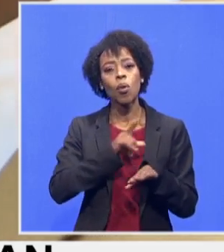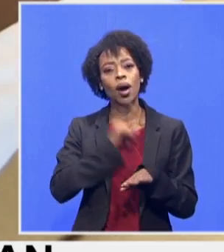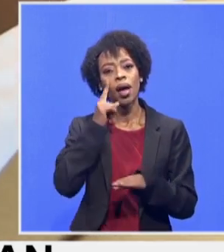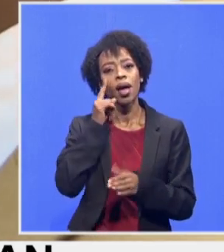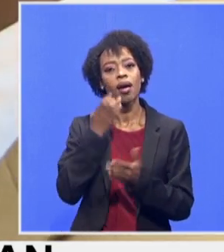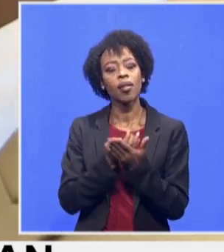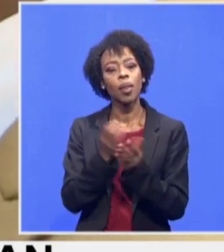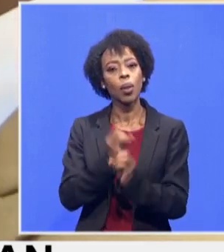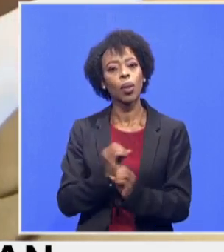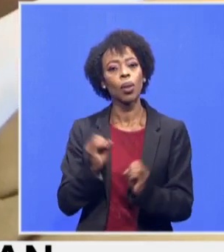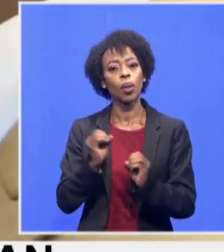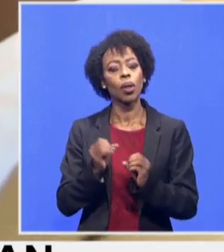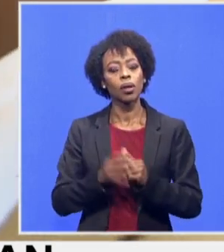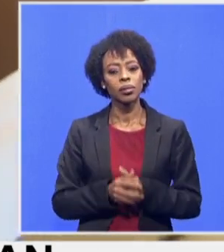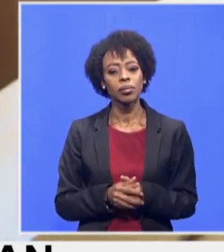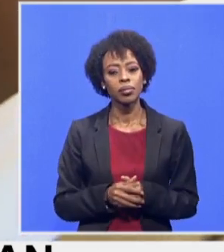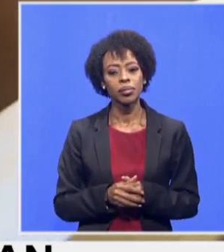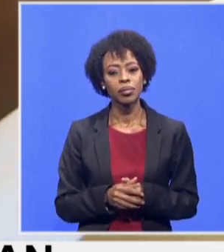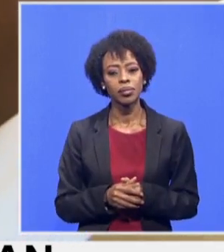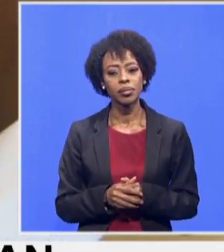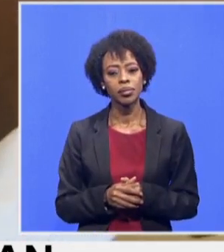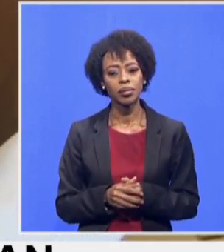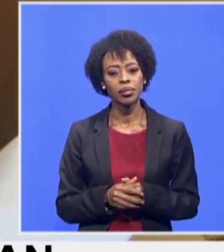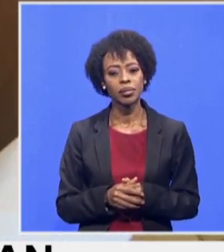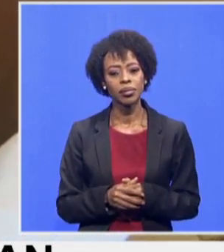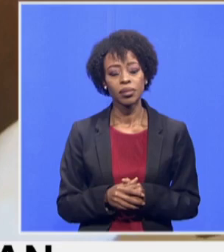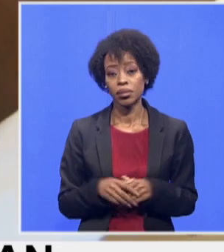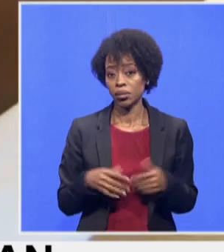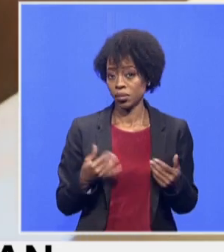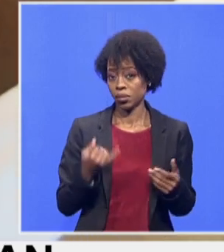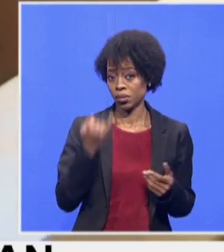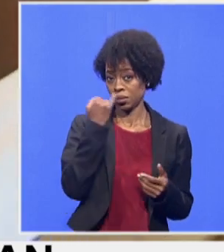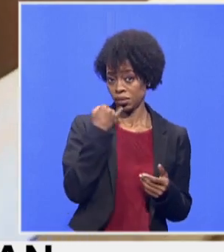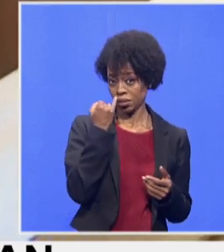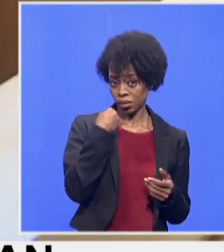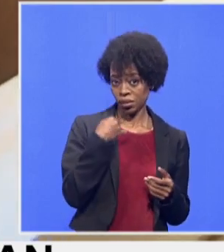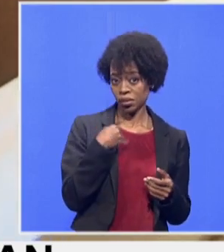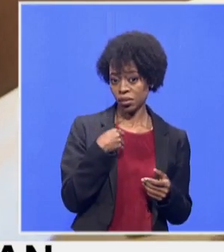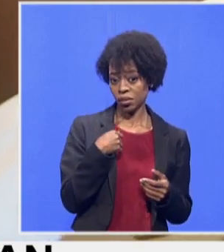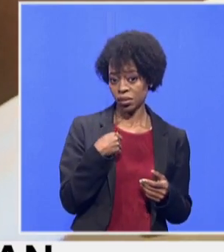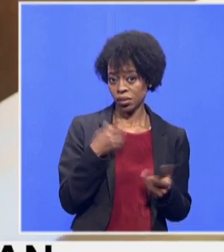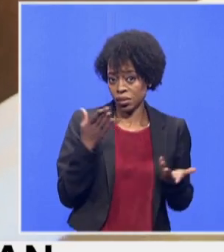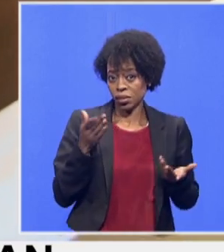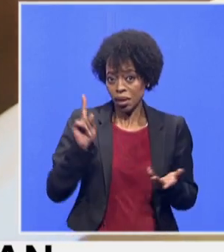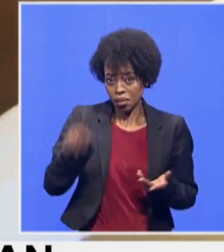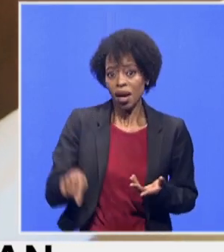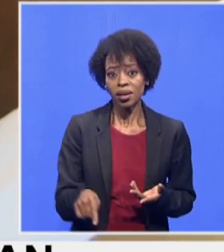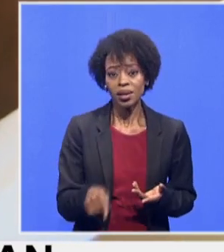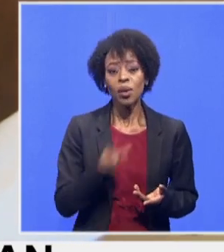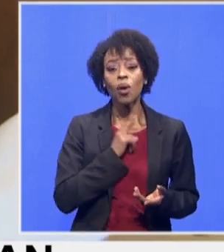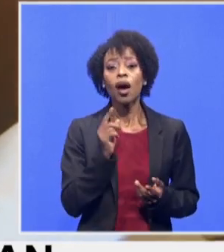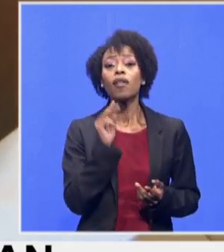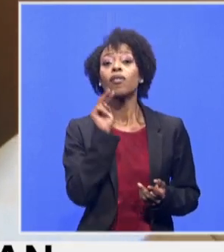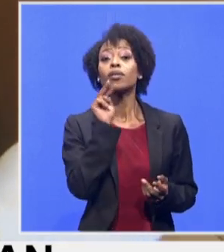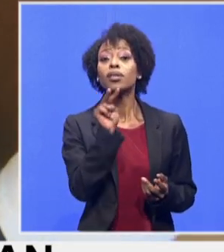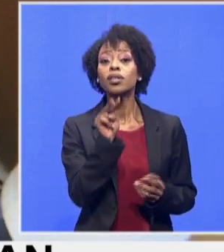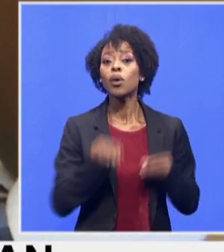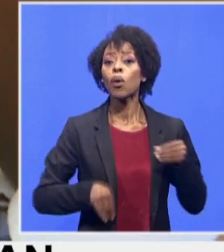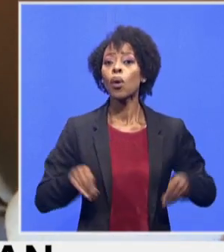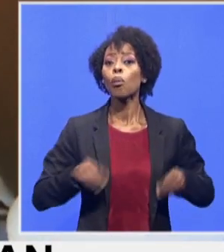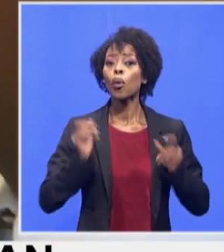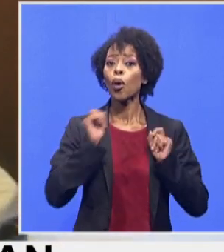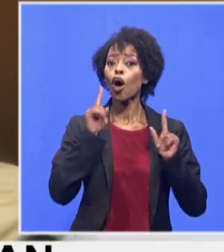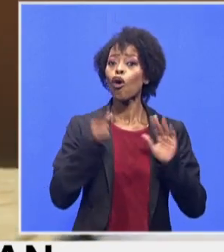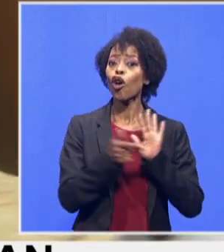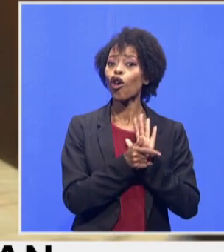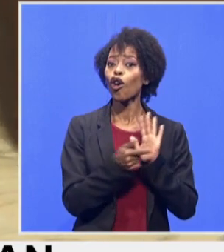evidence to back it up? Samkelo. He is forced to go. If you see corruption, I'm sure you know the